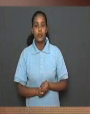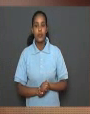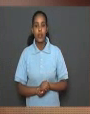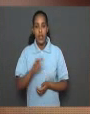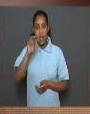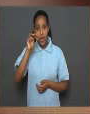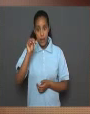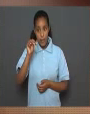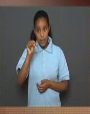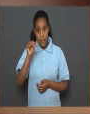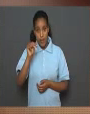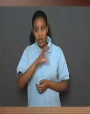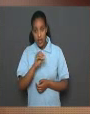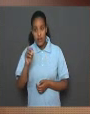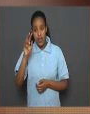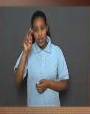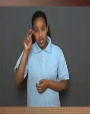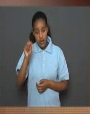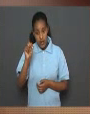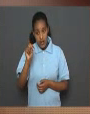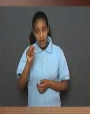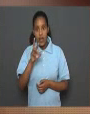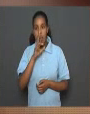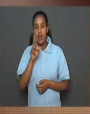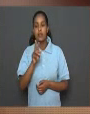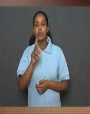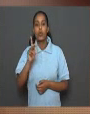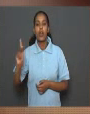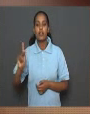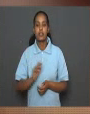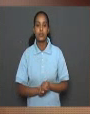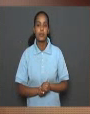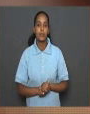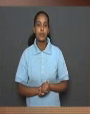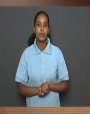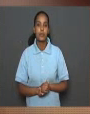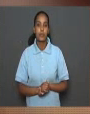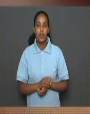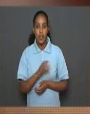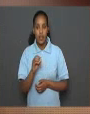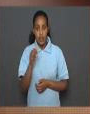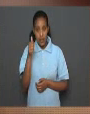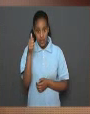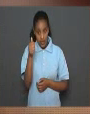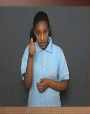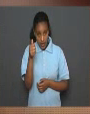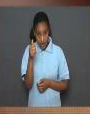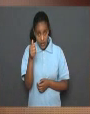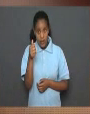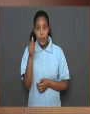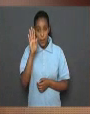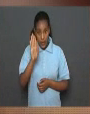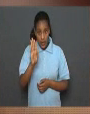M and N are products. And A,